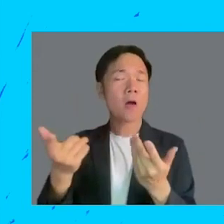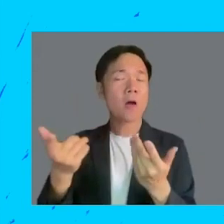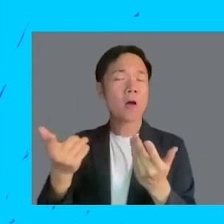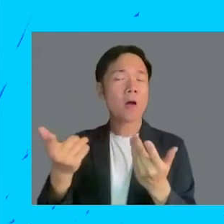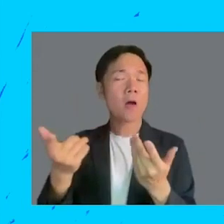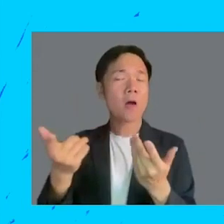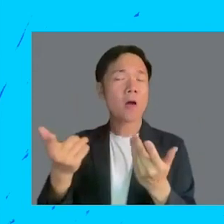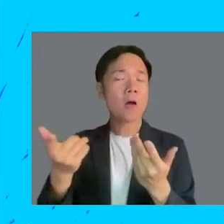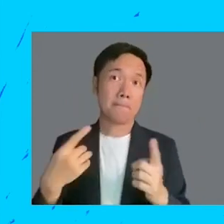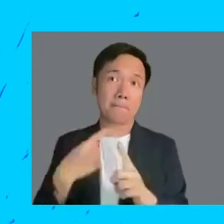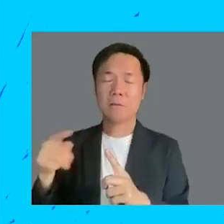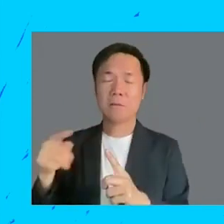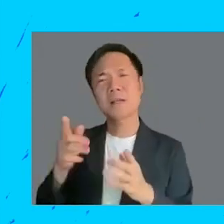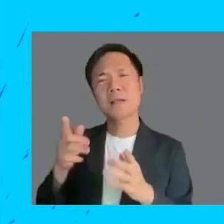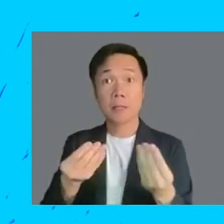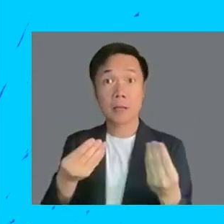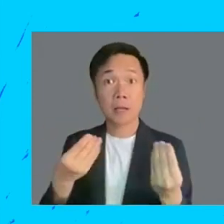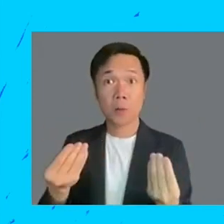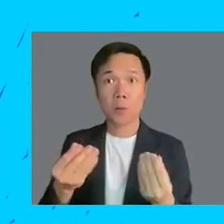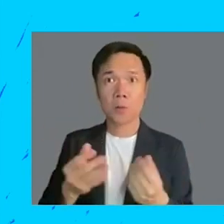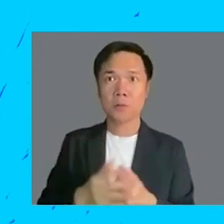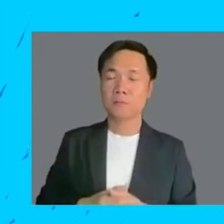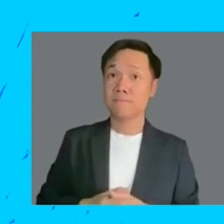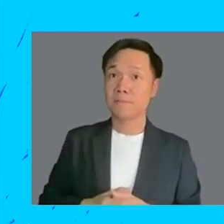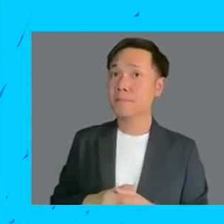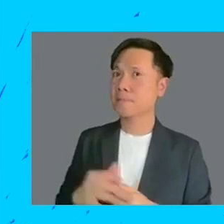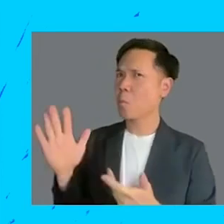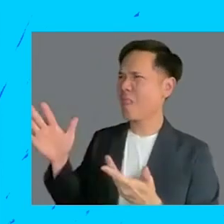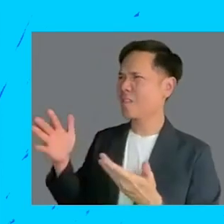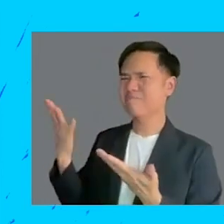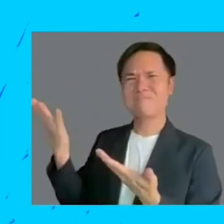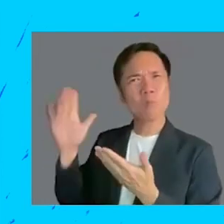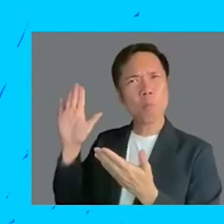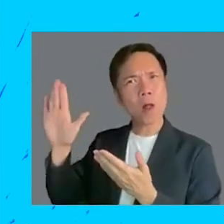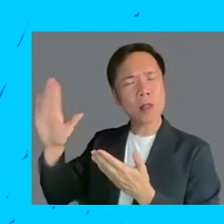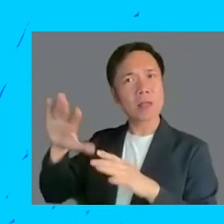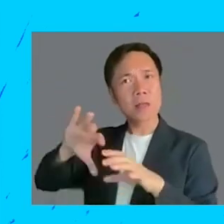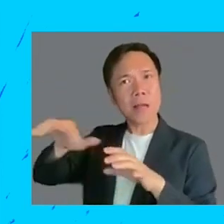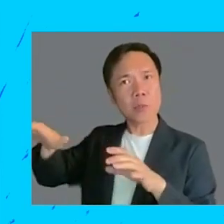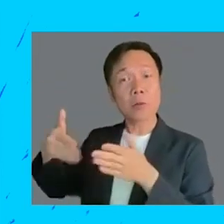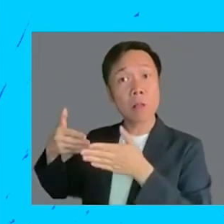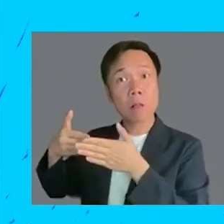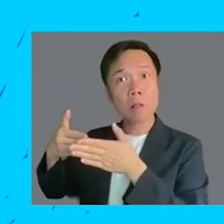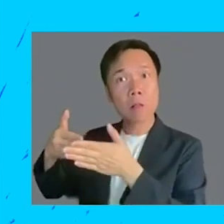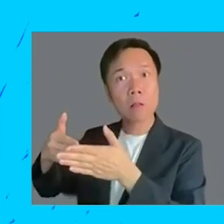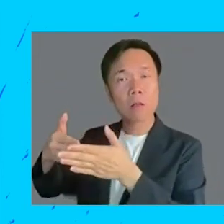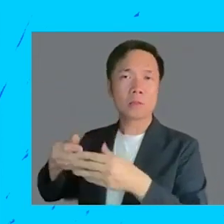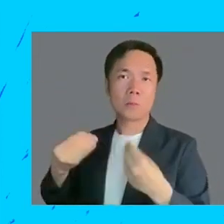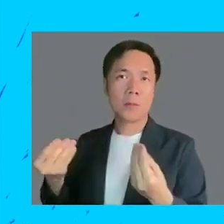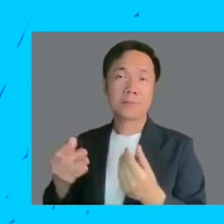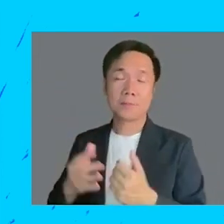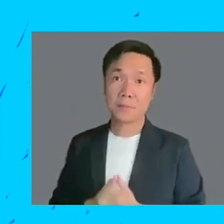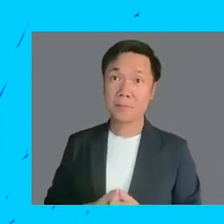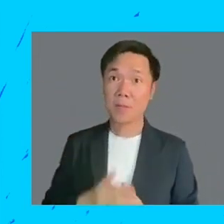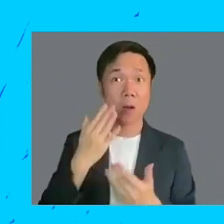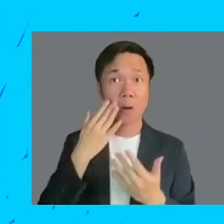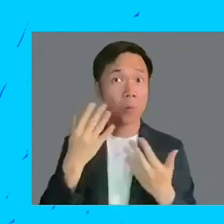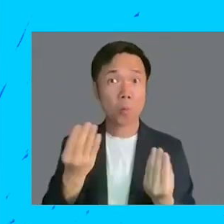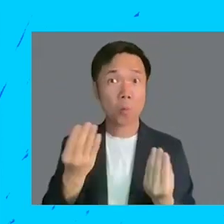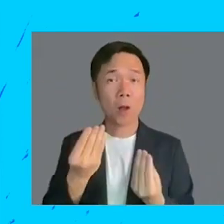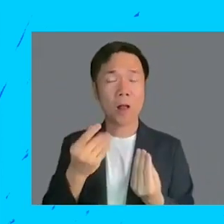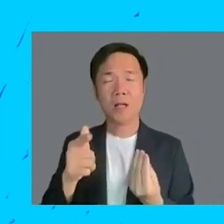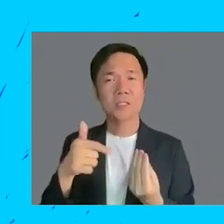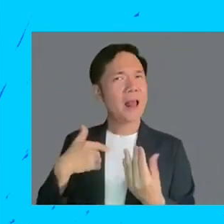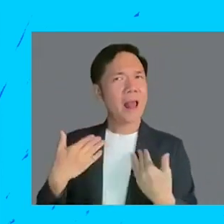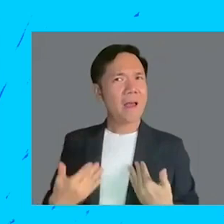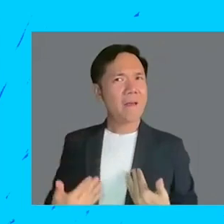as well as understand what the barriers are towards the health and well-being of young people in